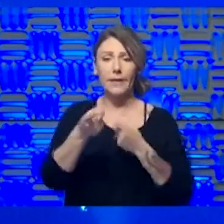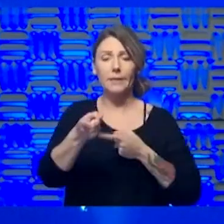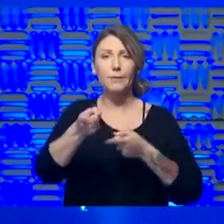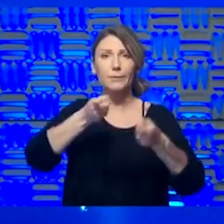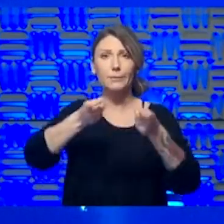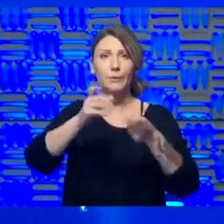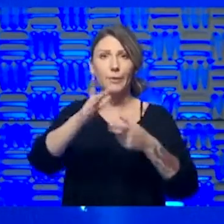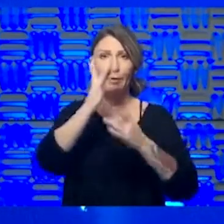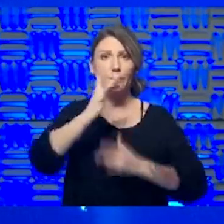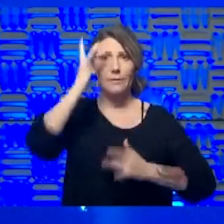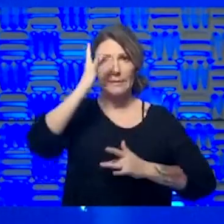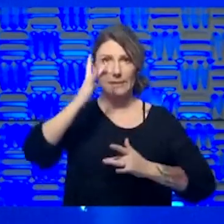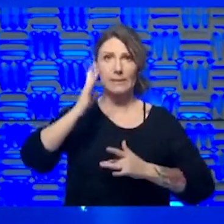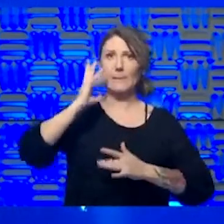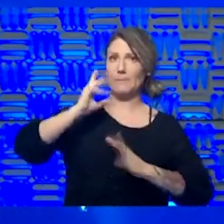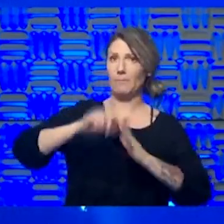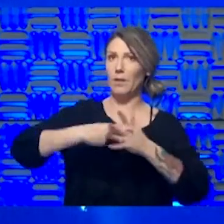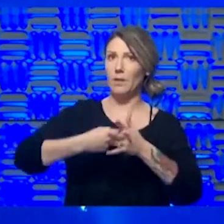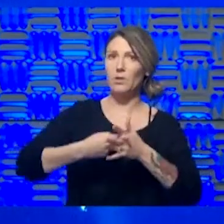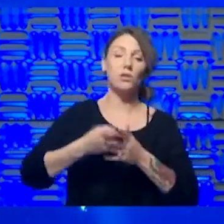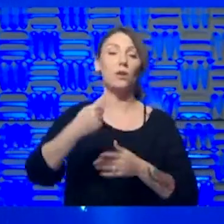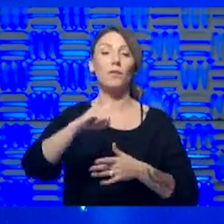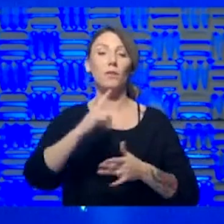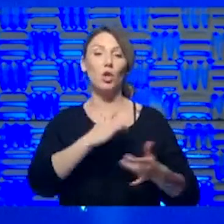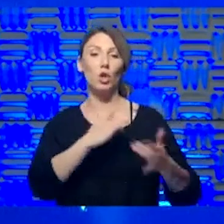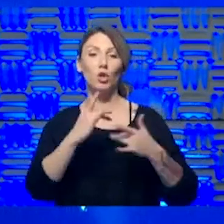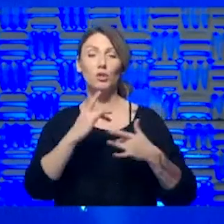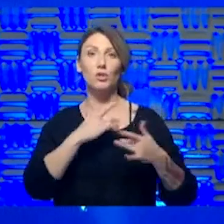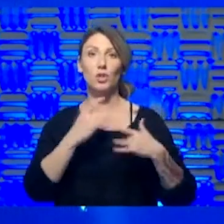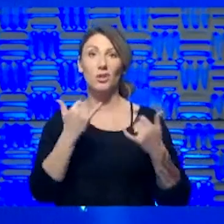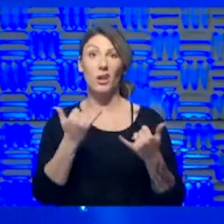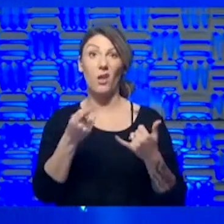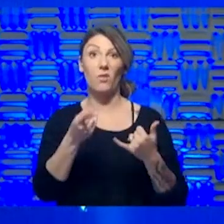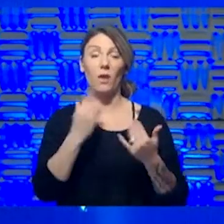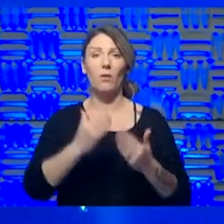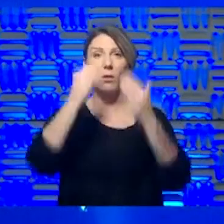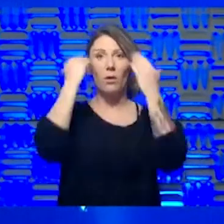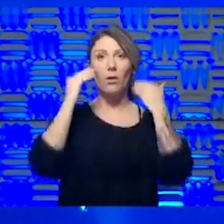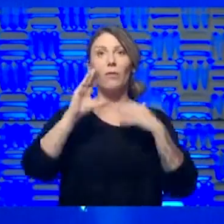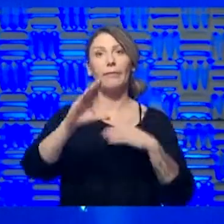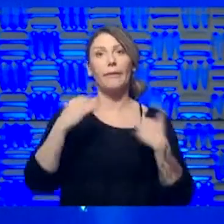disease initially, and they are concerned they've overwhelmed their healthcare system,